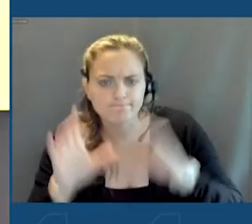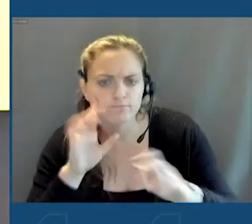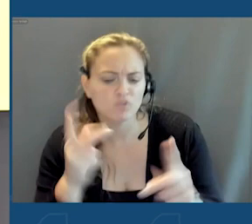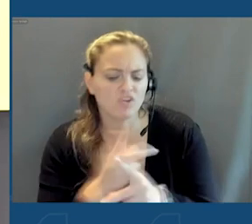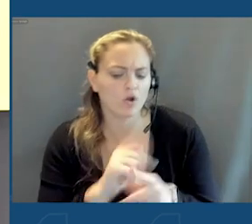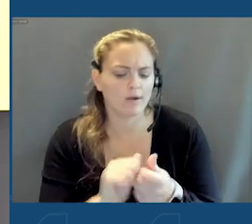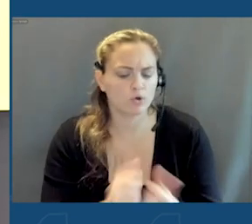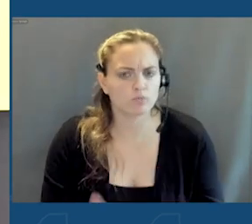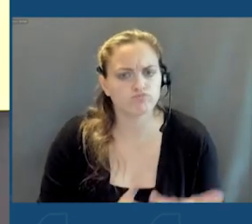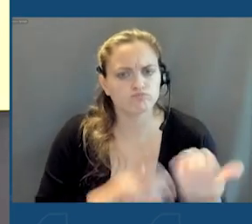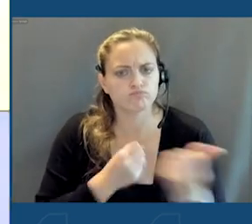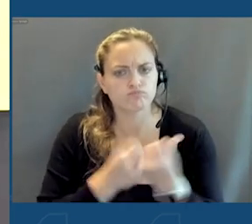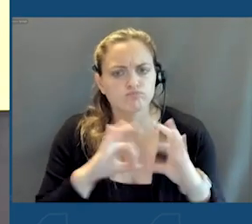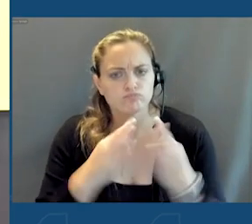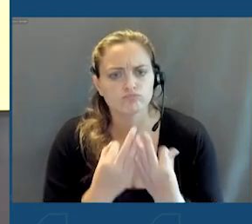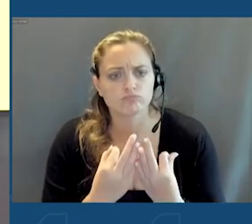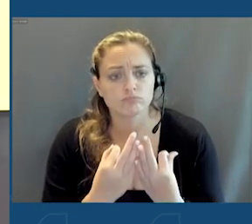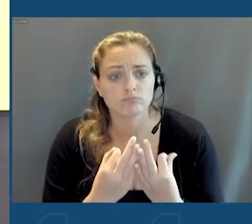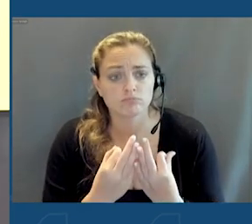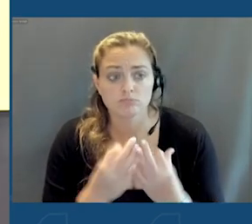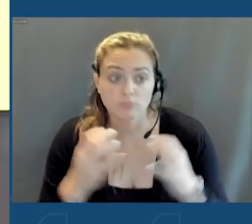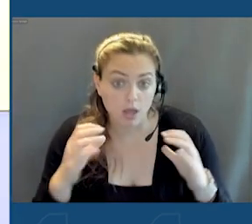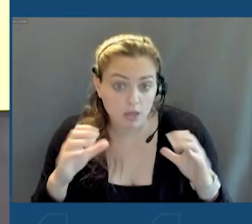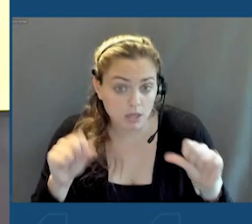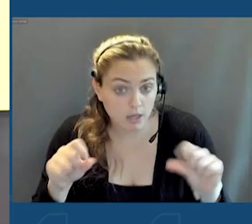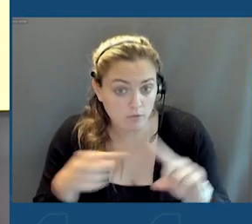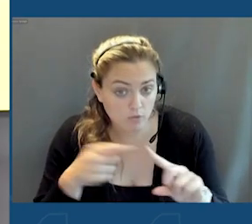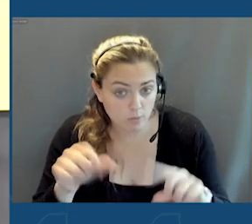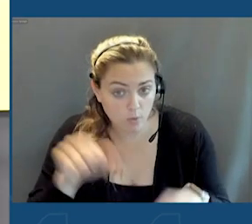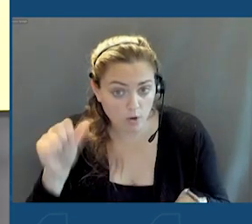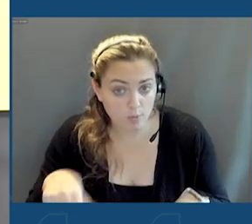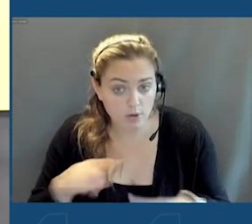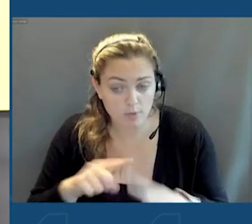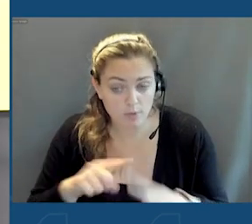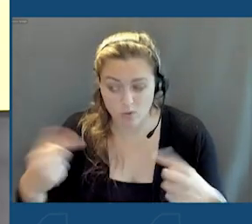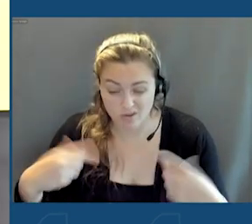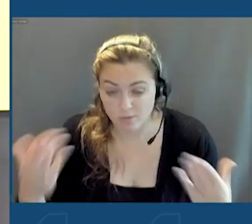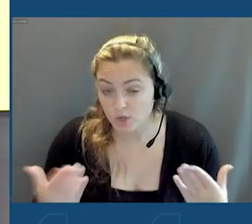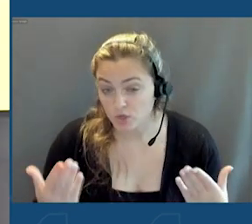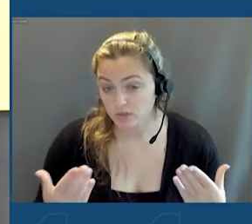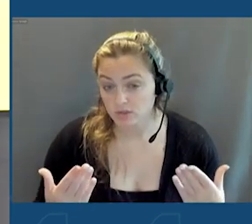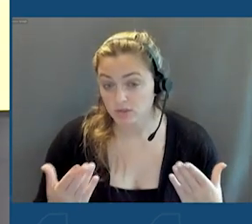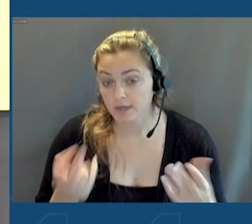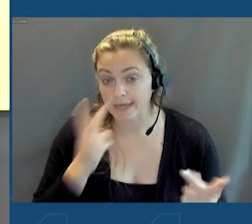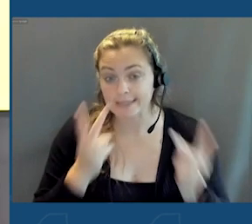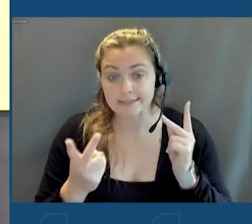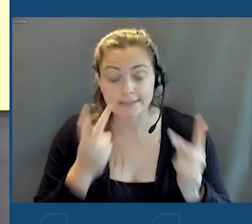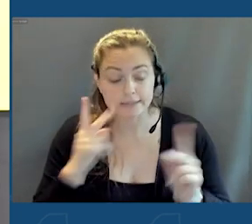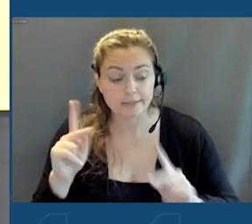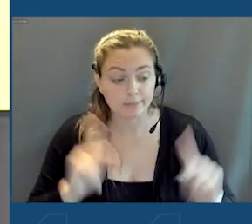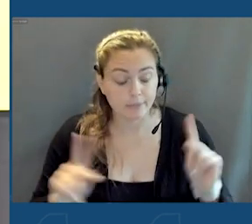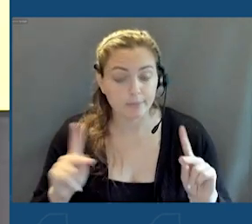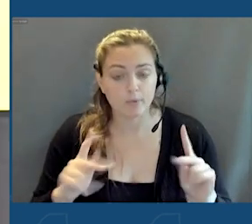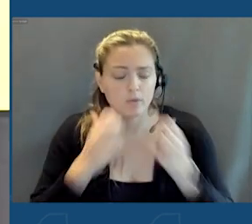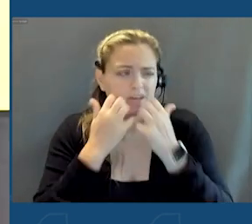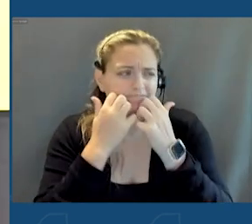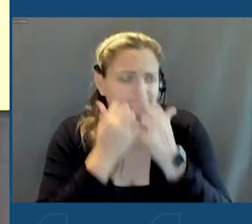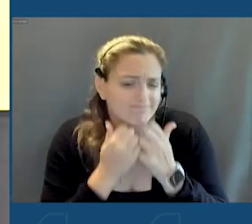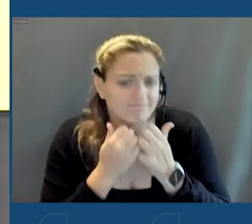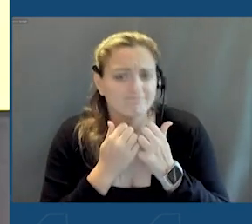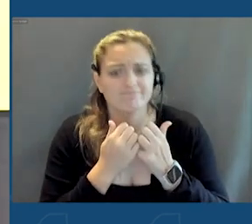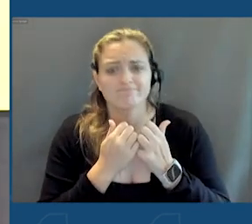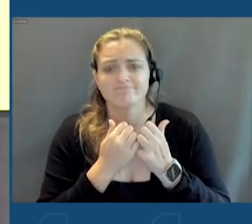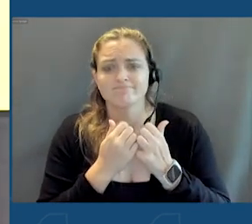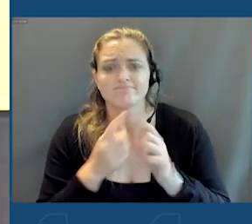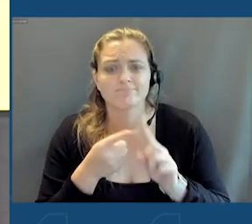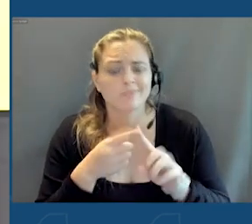up. But I can do that out of Albany. When I come here and see that there are people who care so deeply about